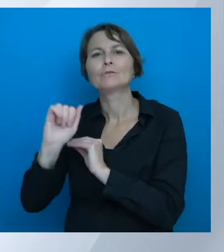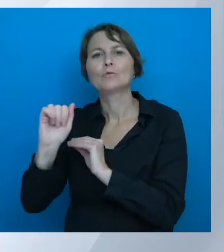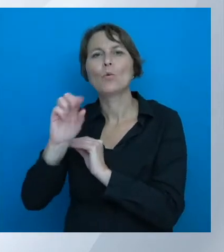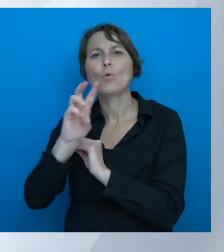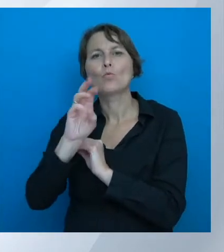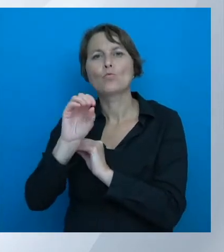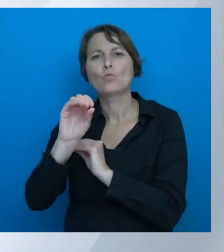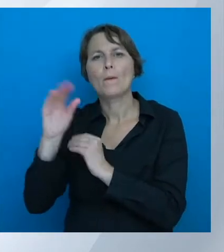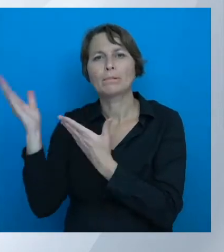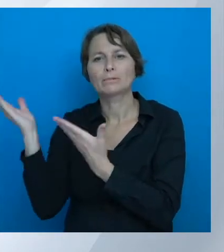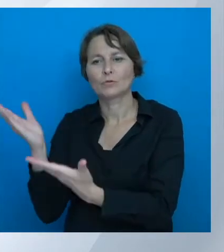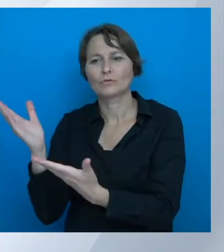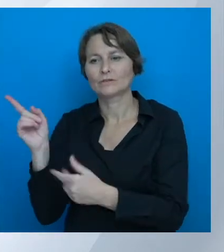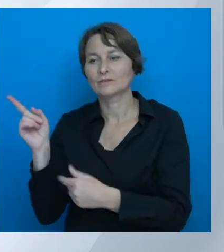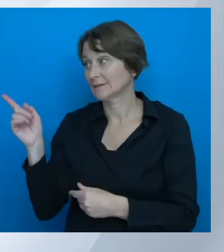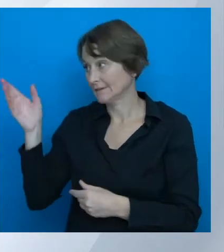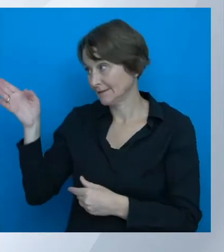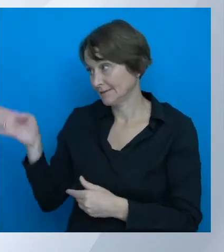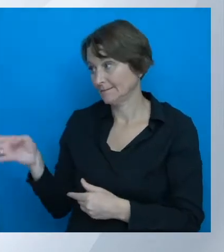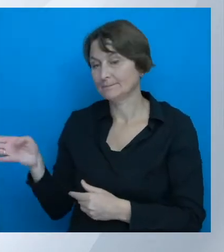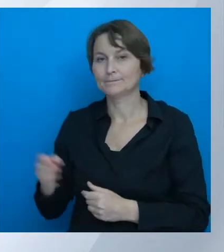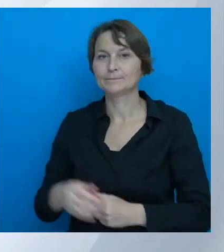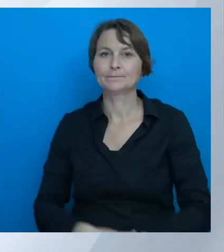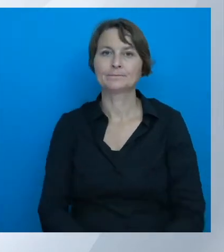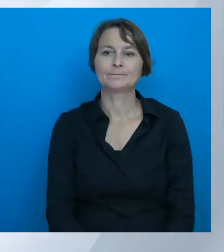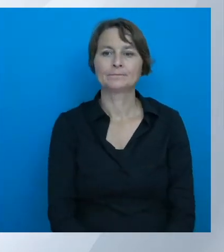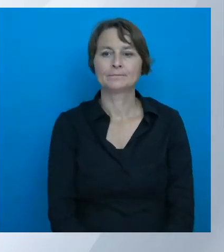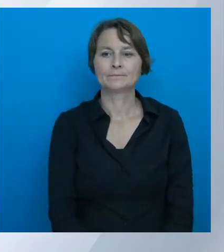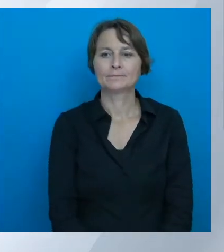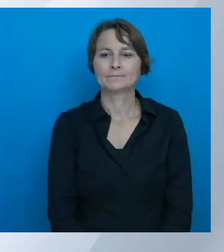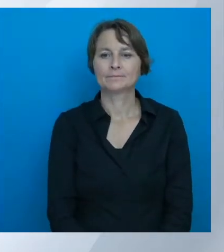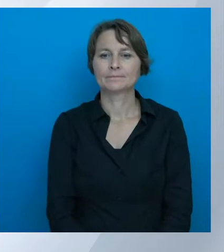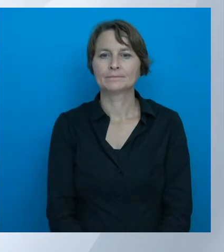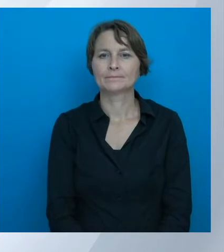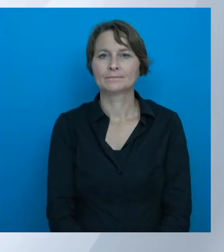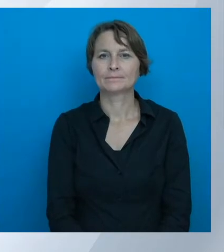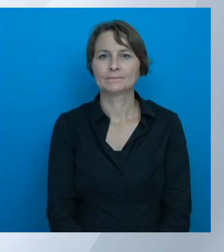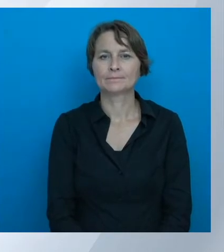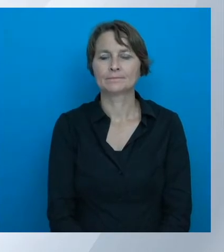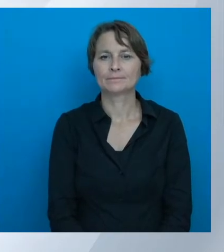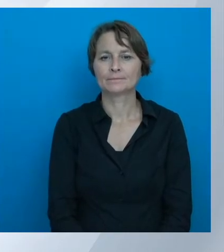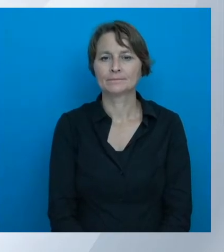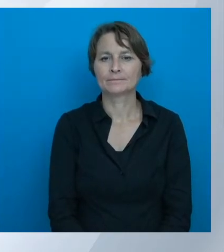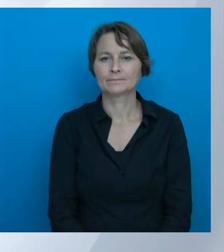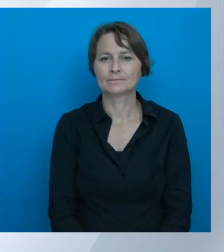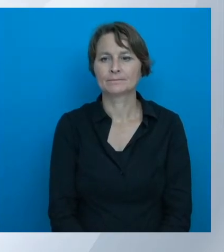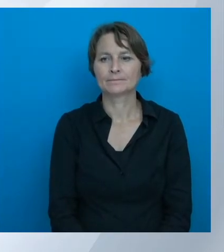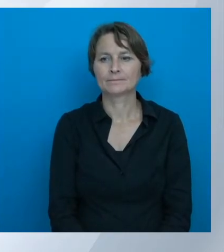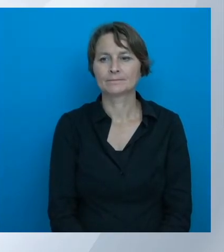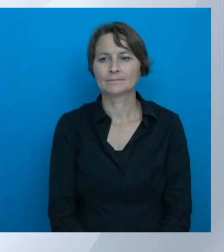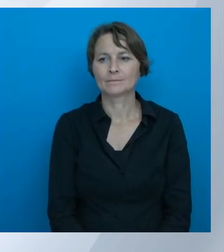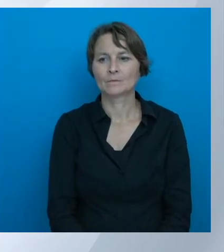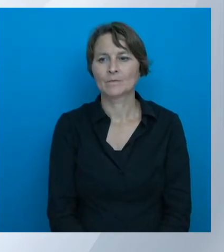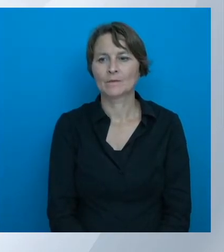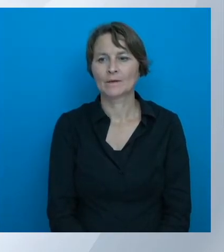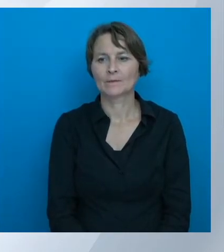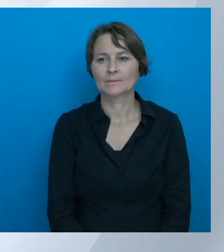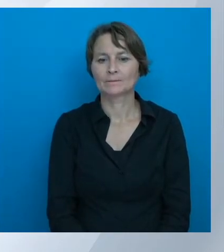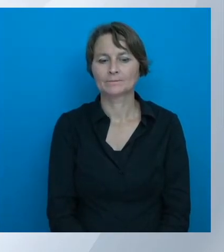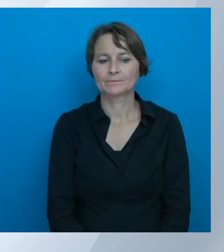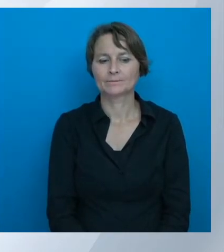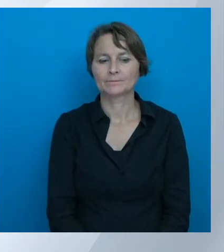And then finally, before we get started with the code, this is my